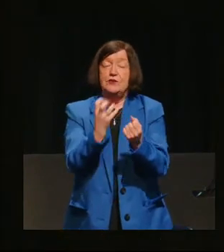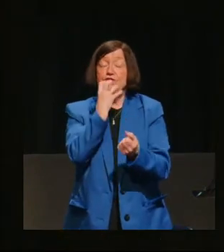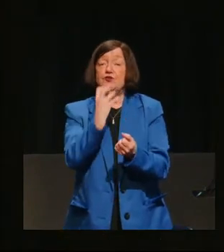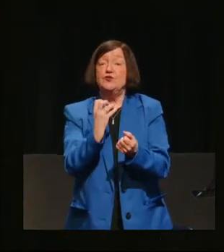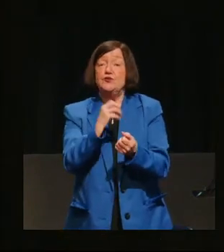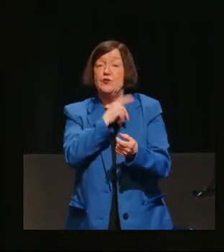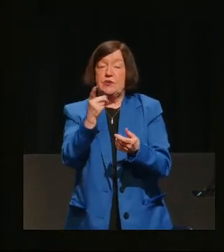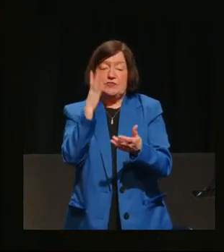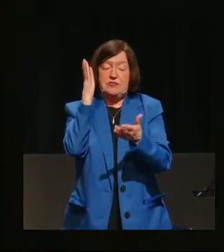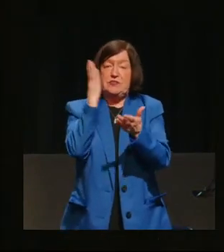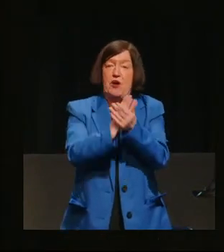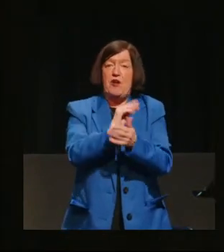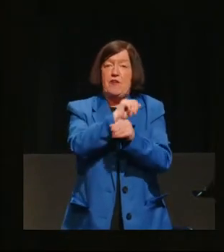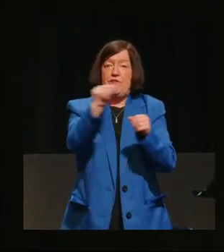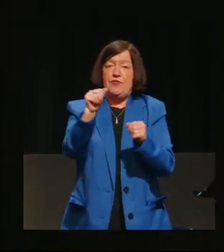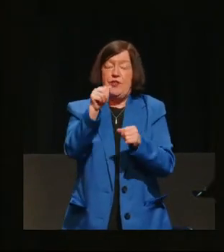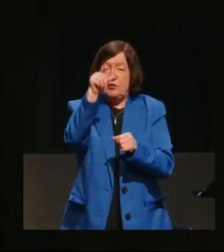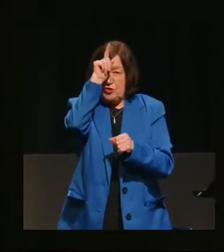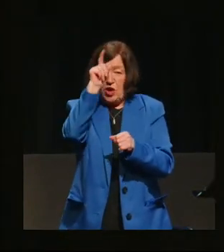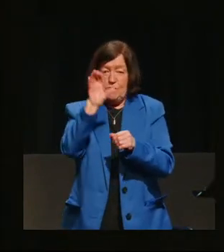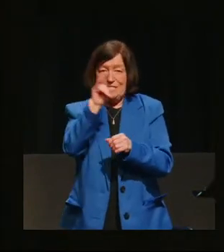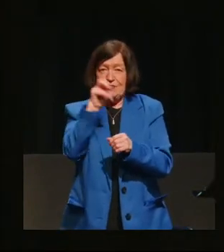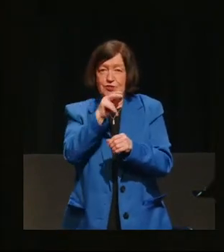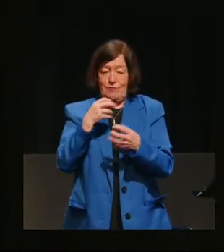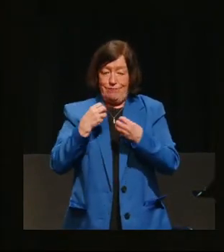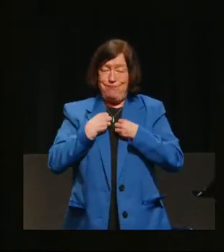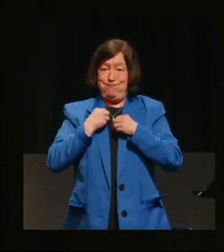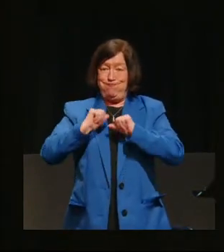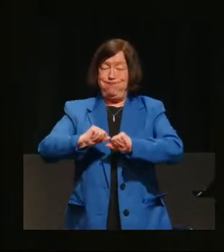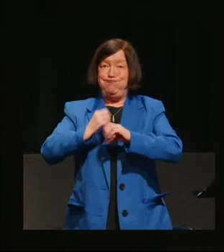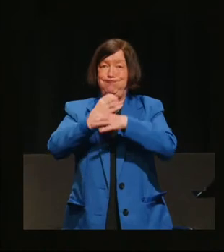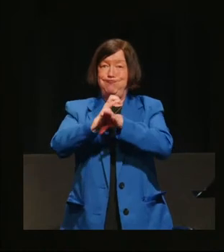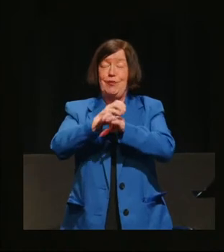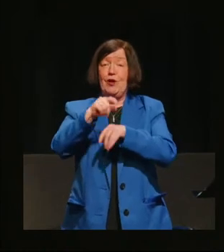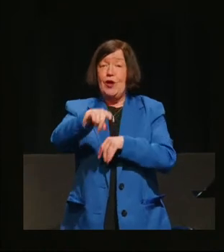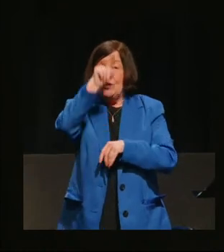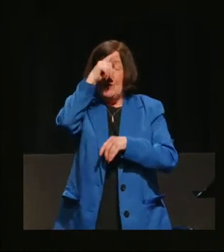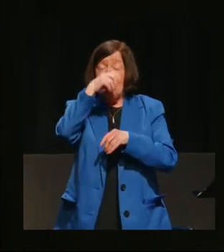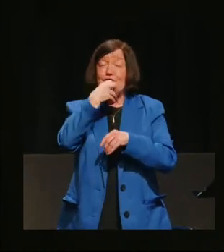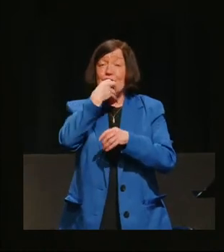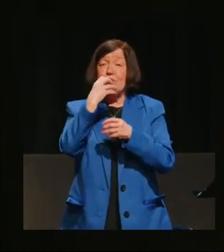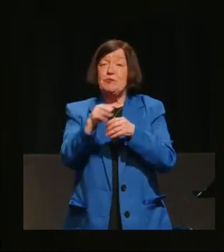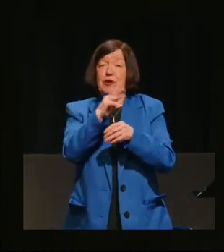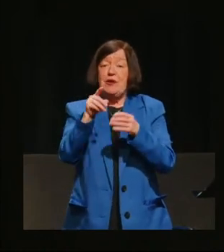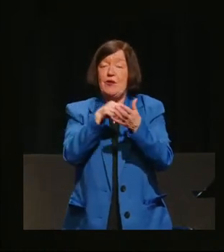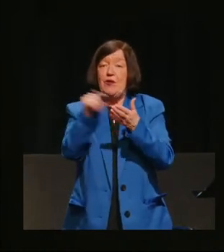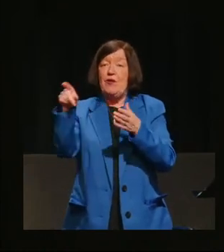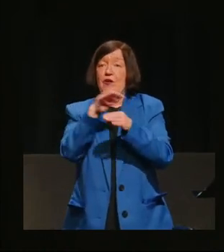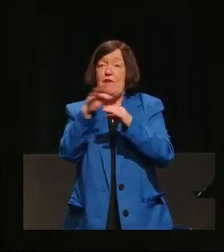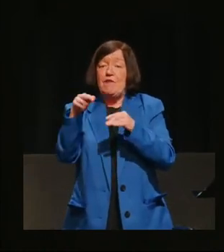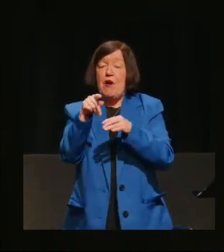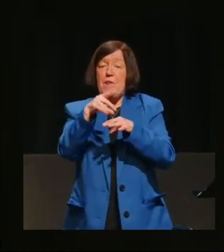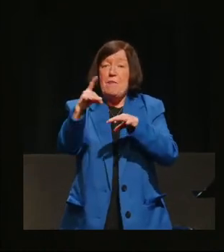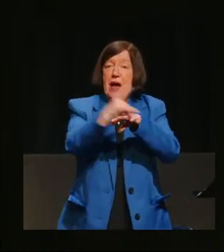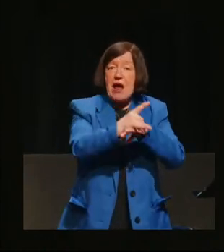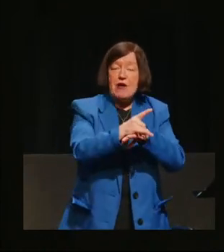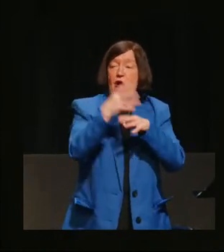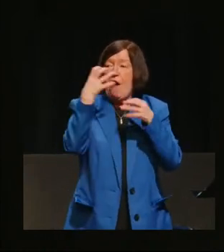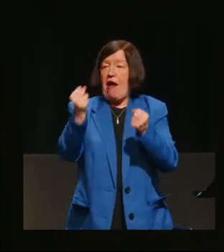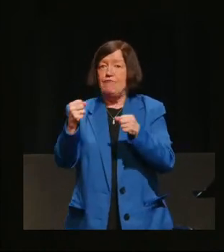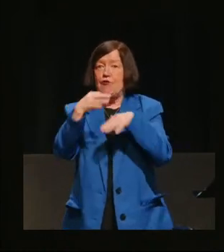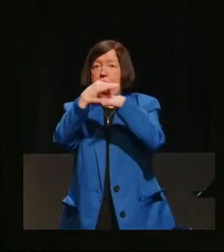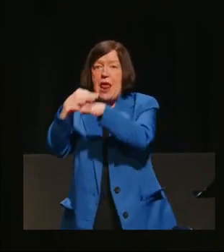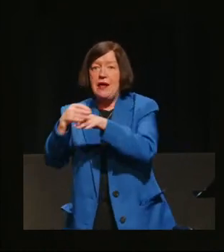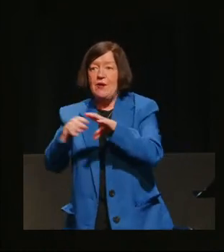were deprived of their German citizenship. Jewish people were prohibited from marrying or having relationships